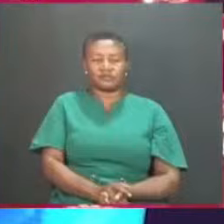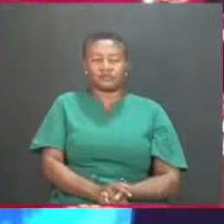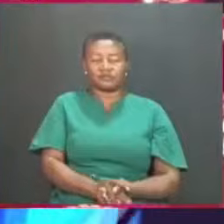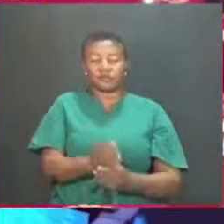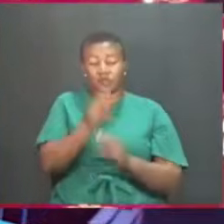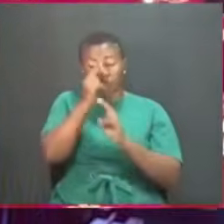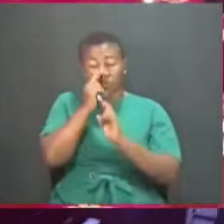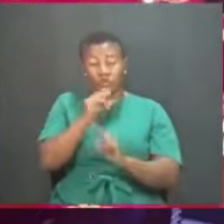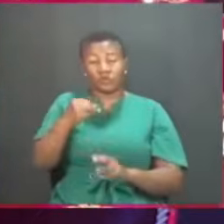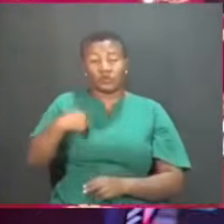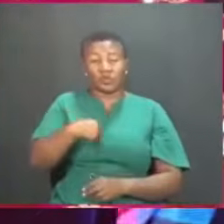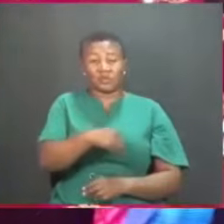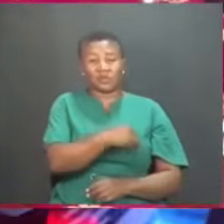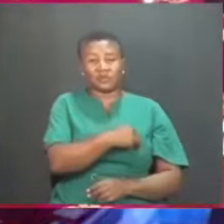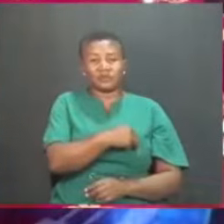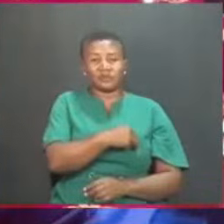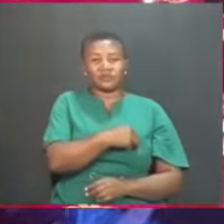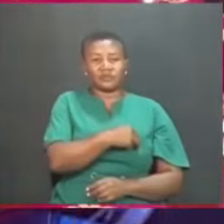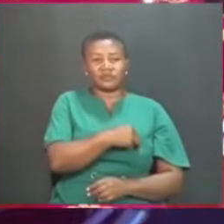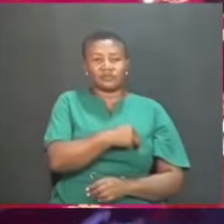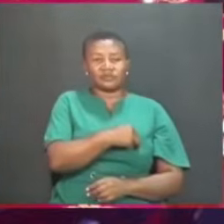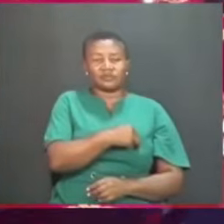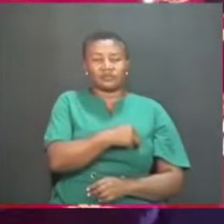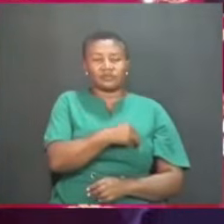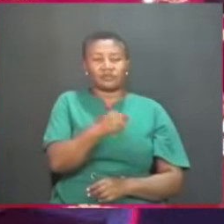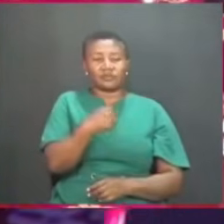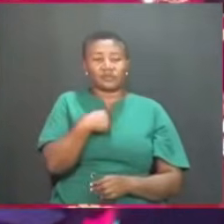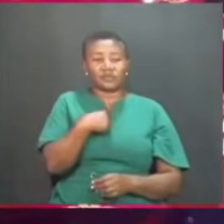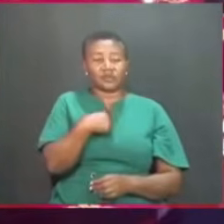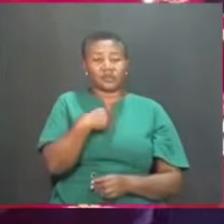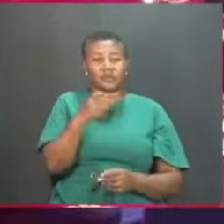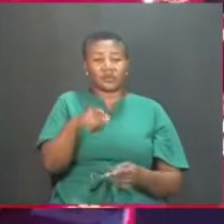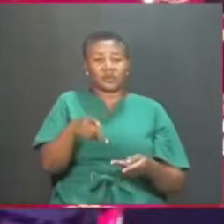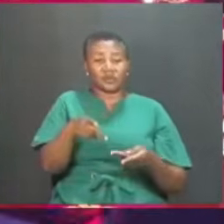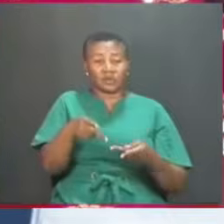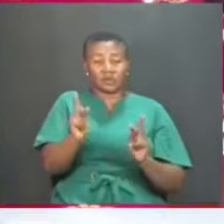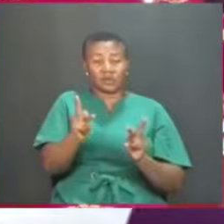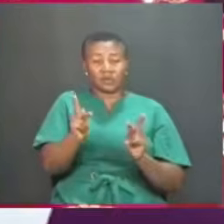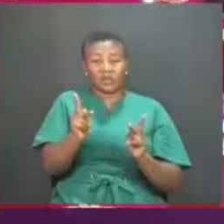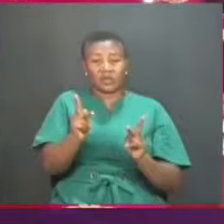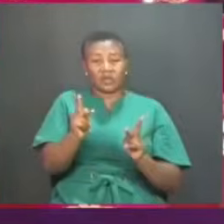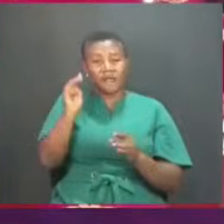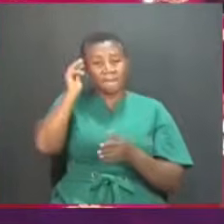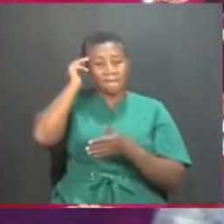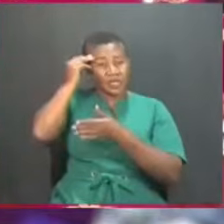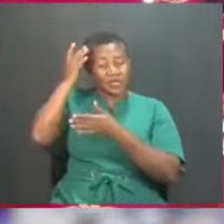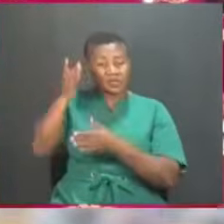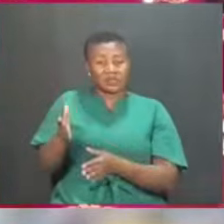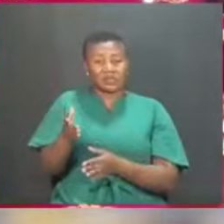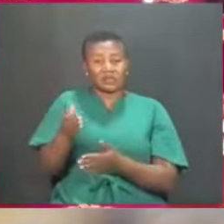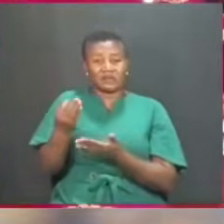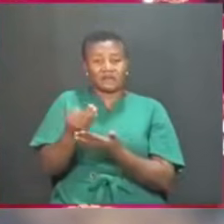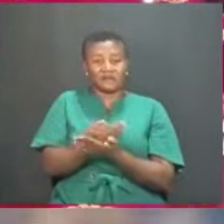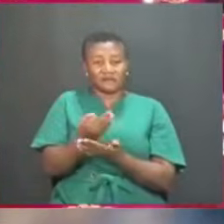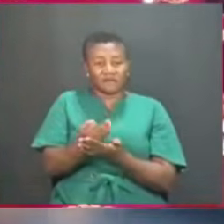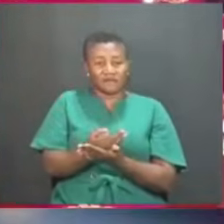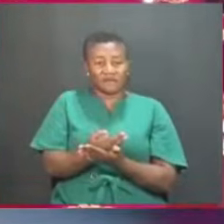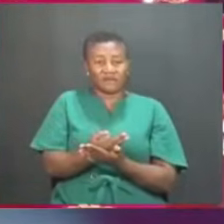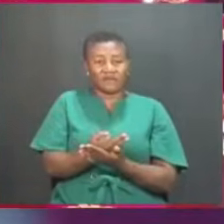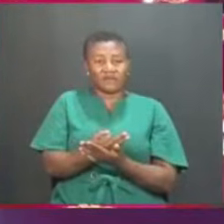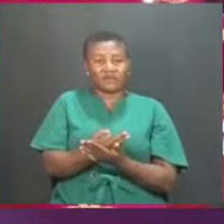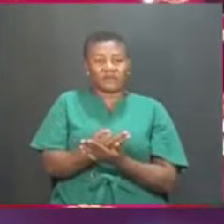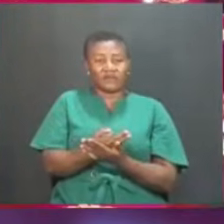Honorable members, I had to permit the Minister for Finance to go and try